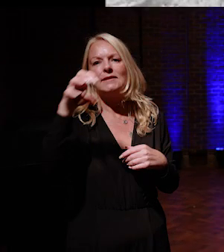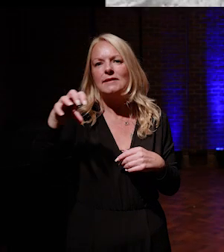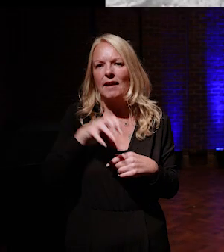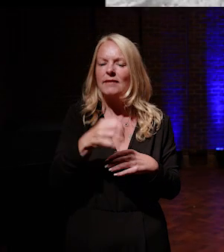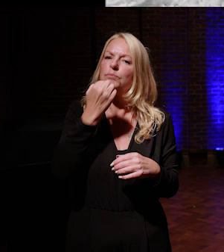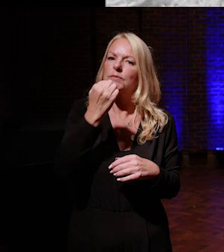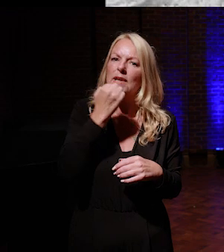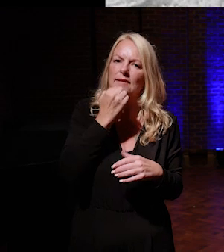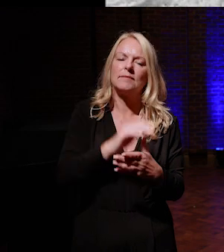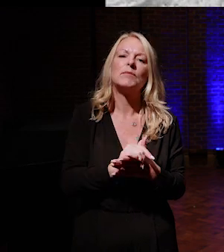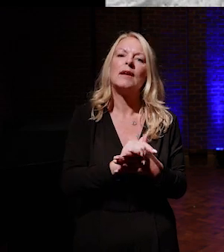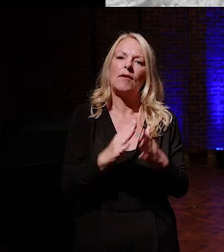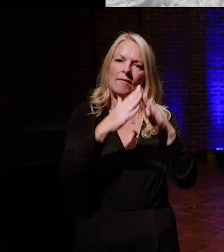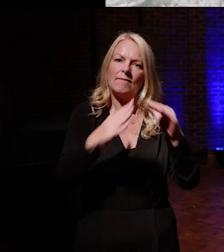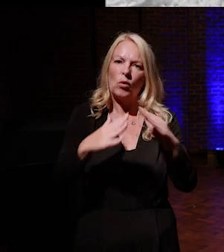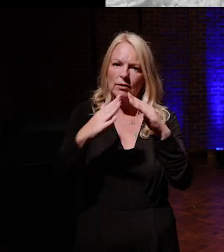these hill forts.